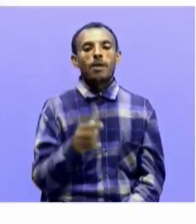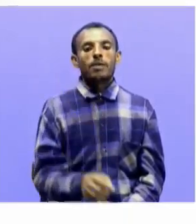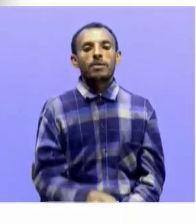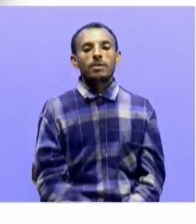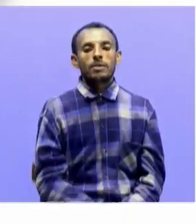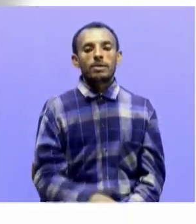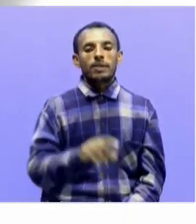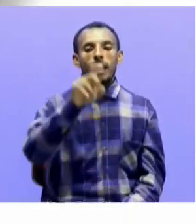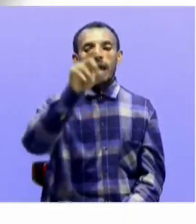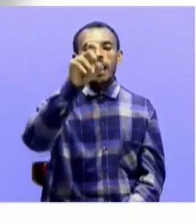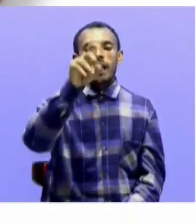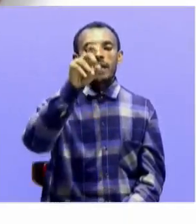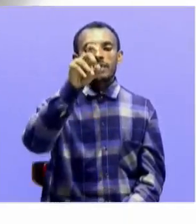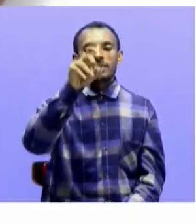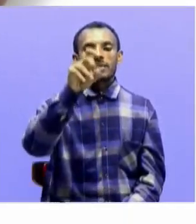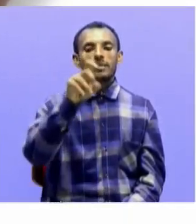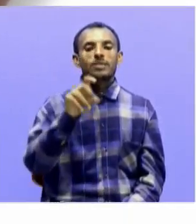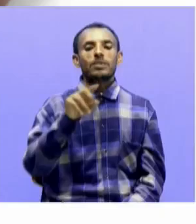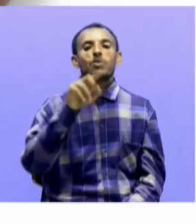x